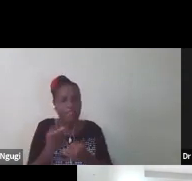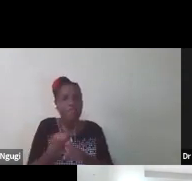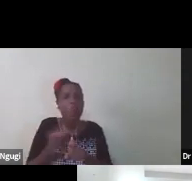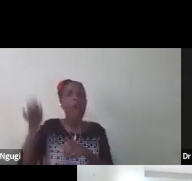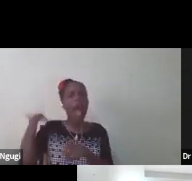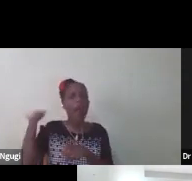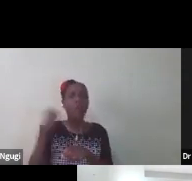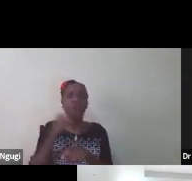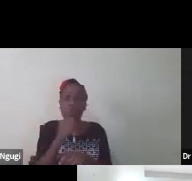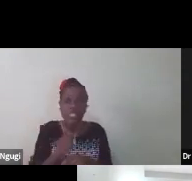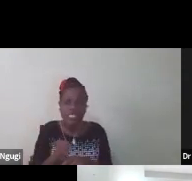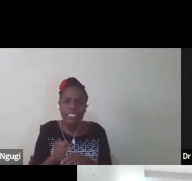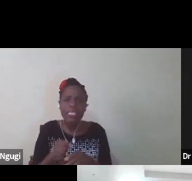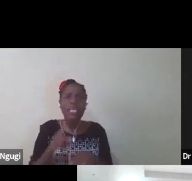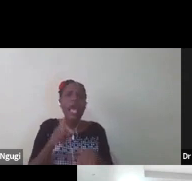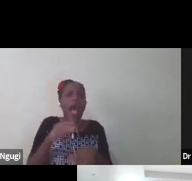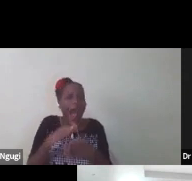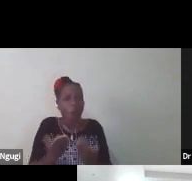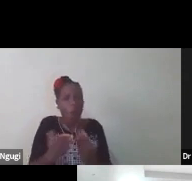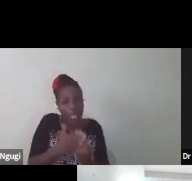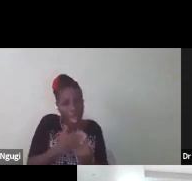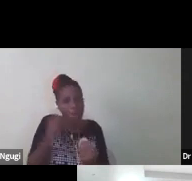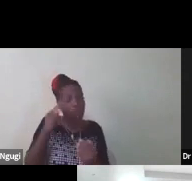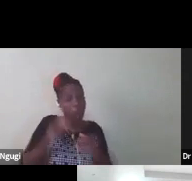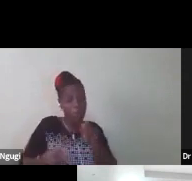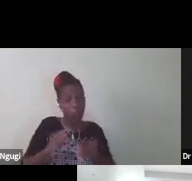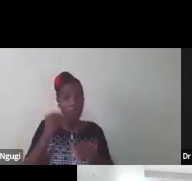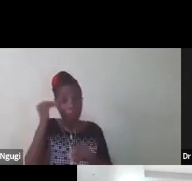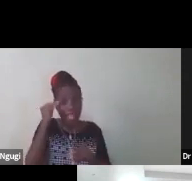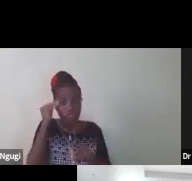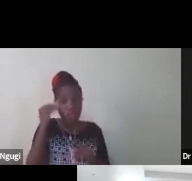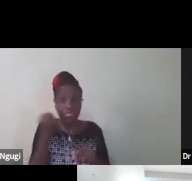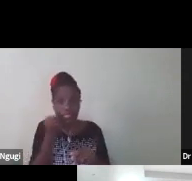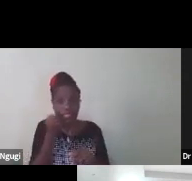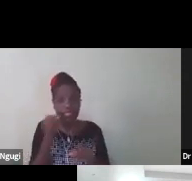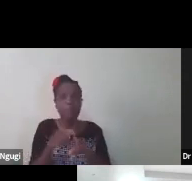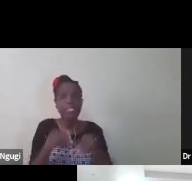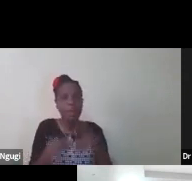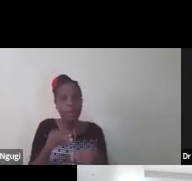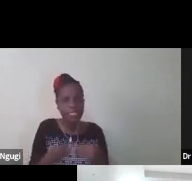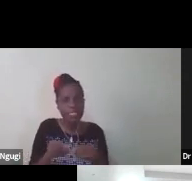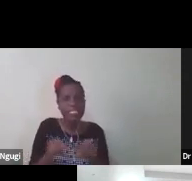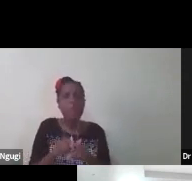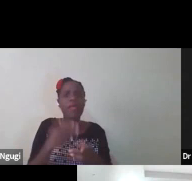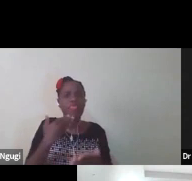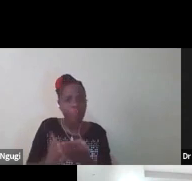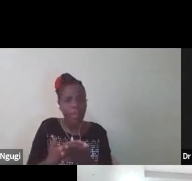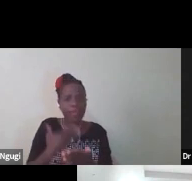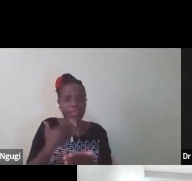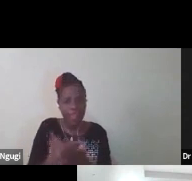treated persons with mental health conditions or people with disability, and appreciate that this is not the way we'd